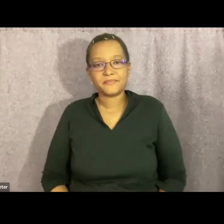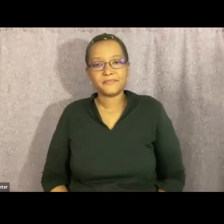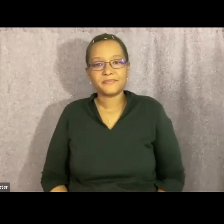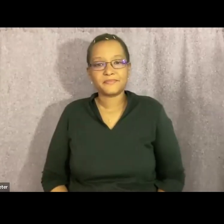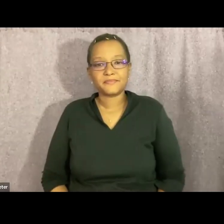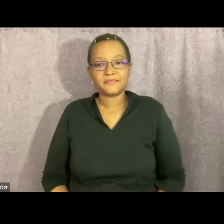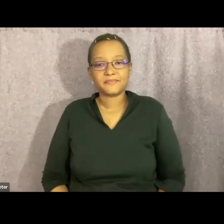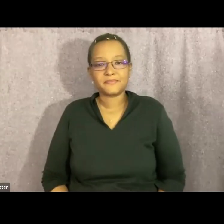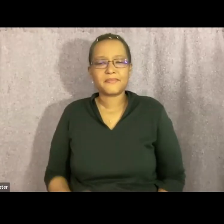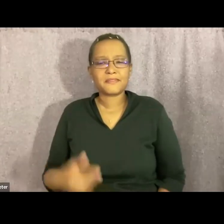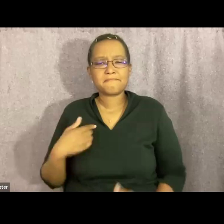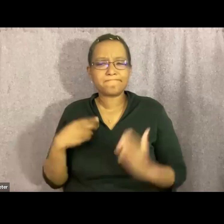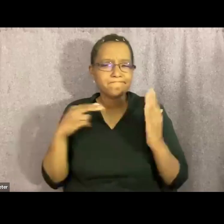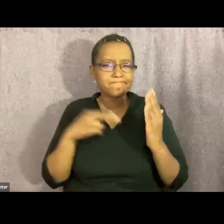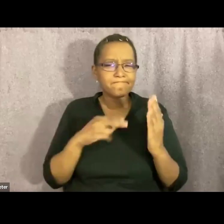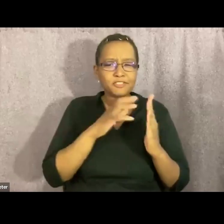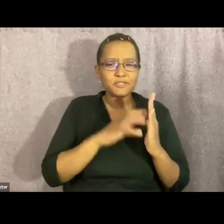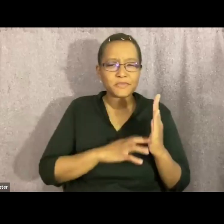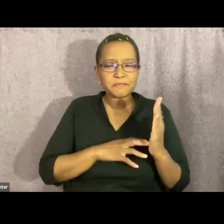Just catching up on my script here.